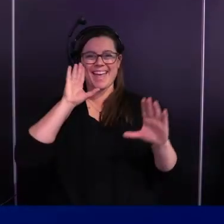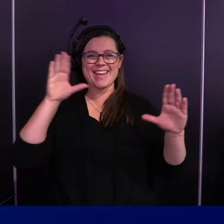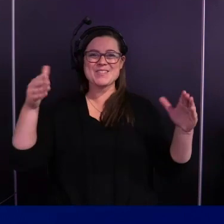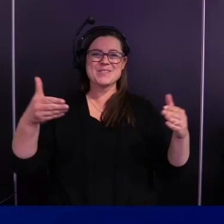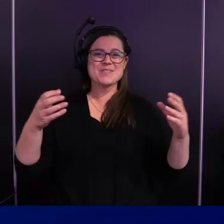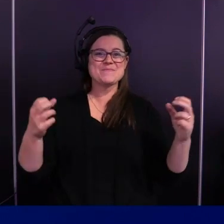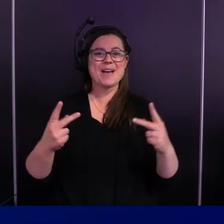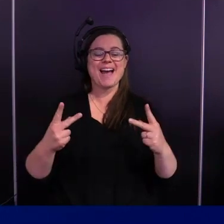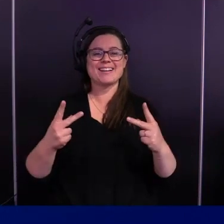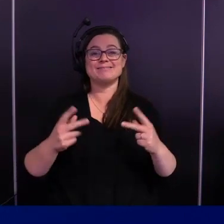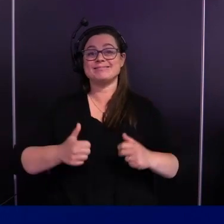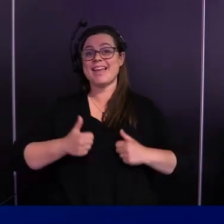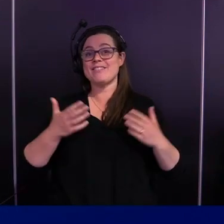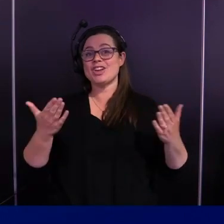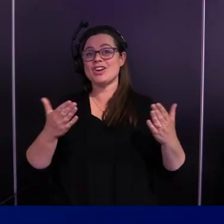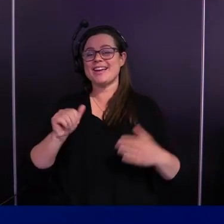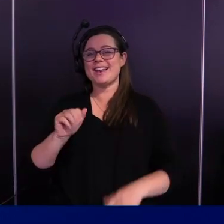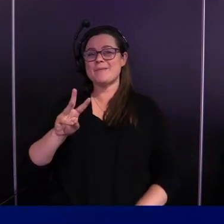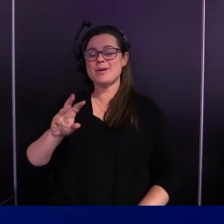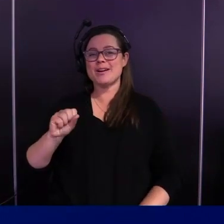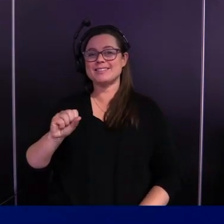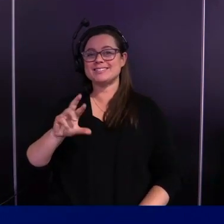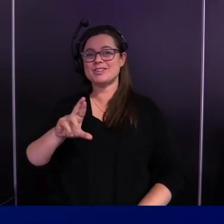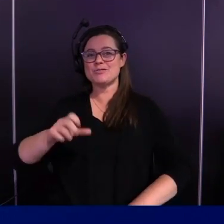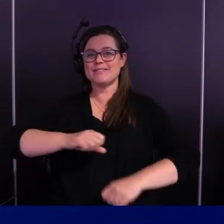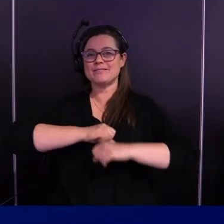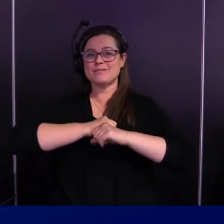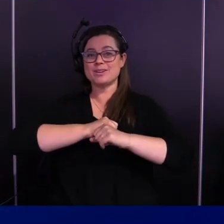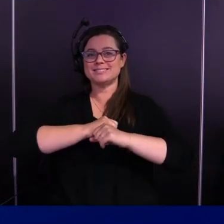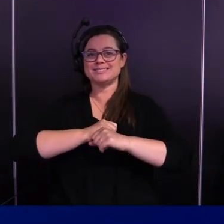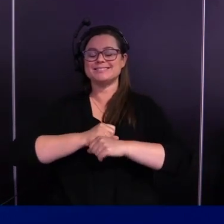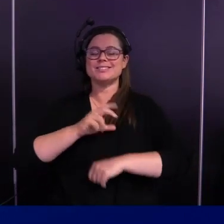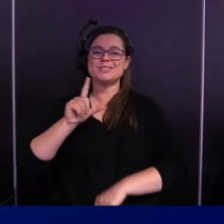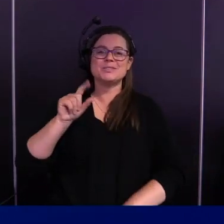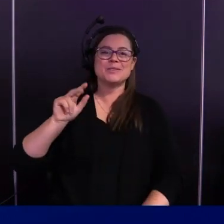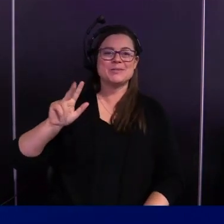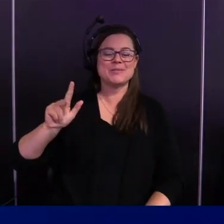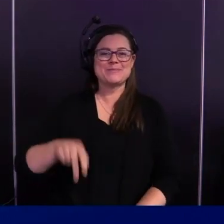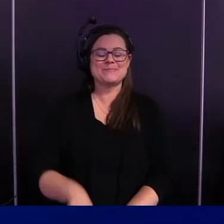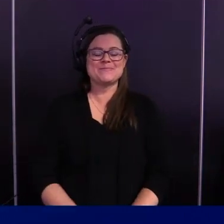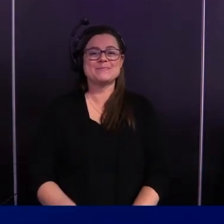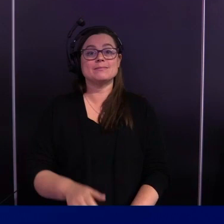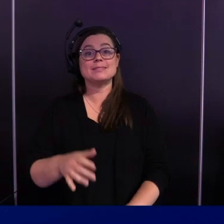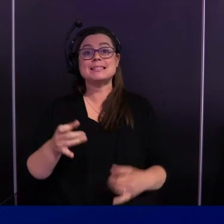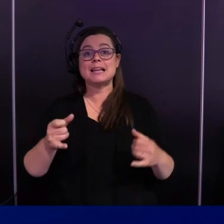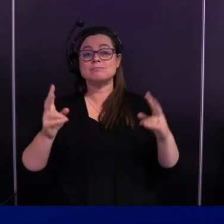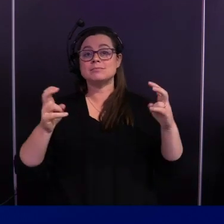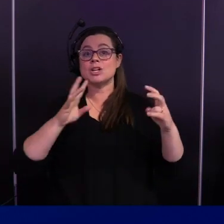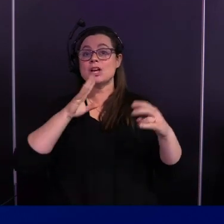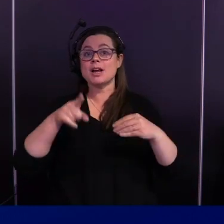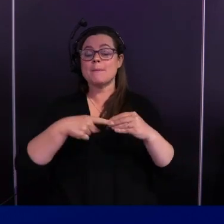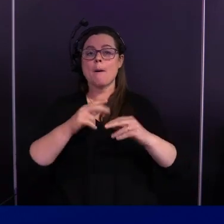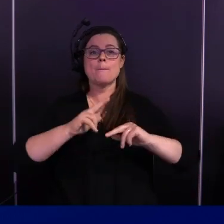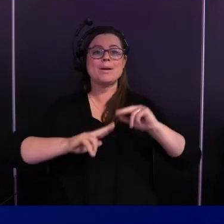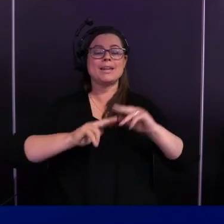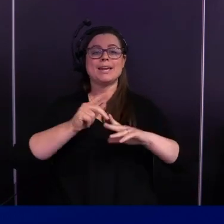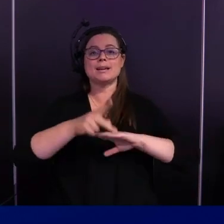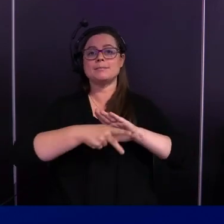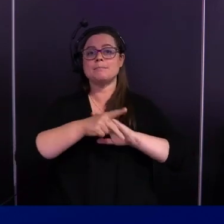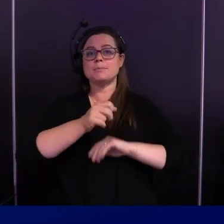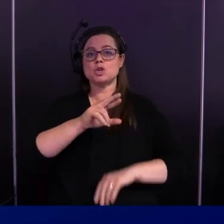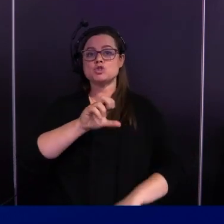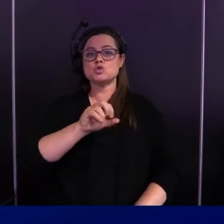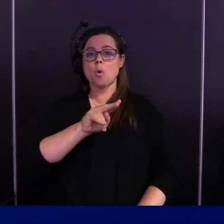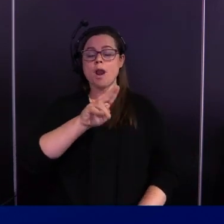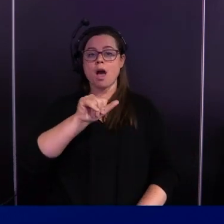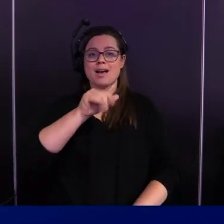welcome back. We are live here at AWS Reinforce 2023. We are going to talk about building a persona-centric data